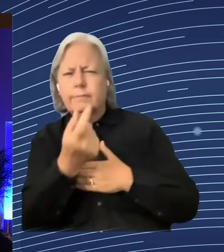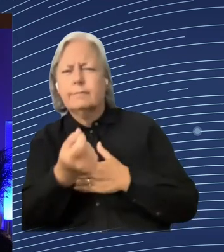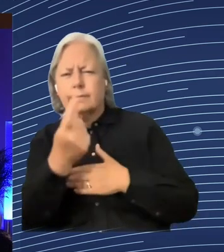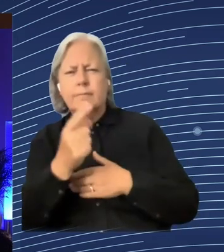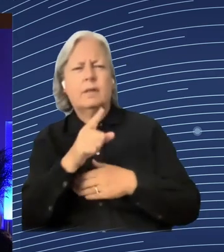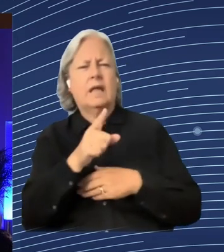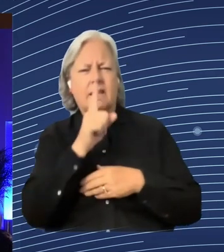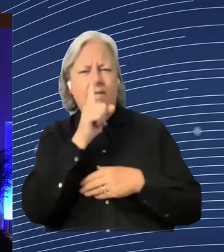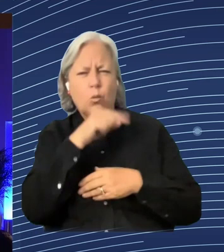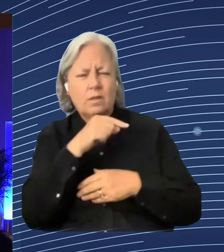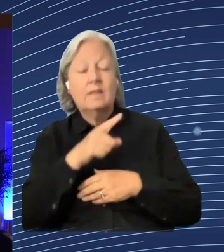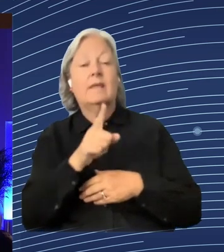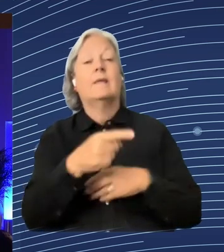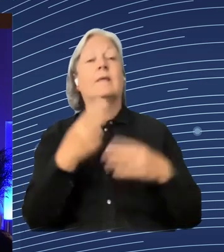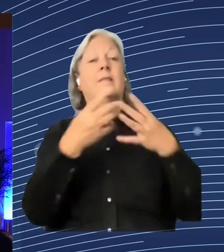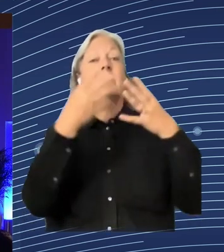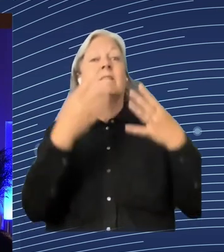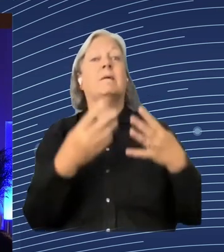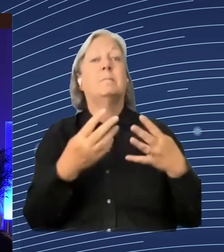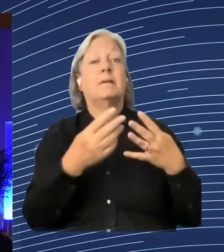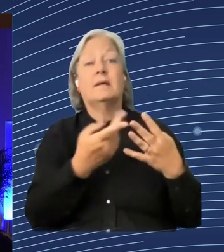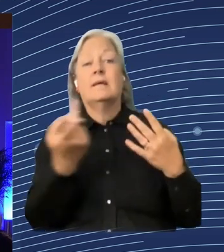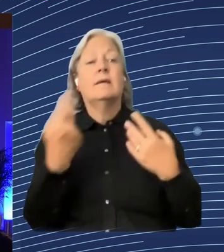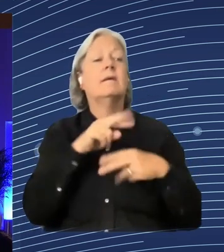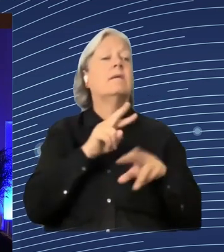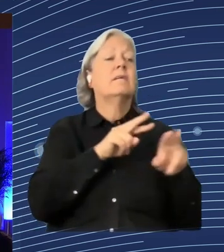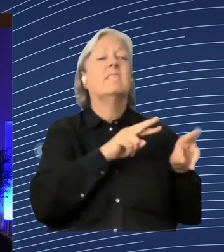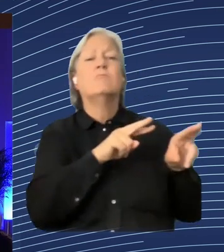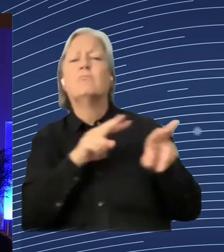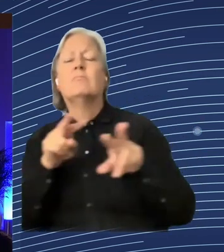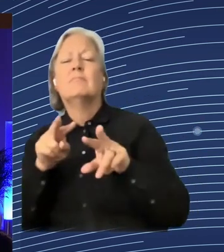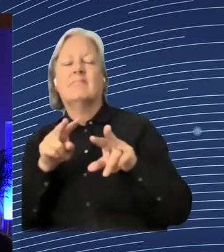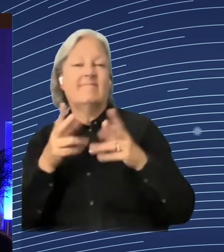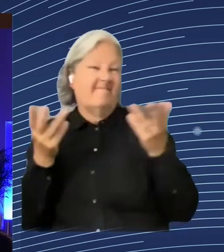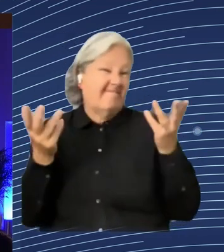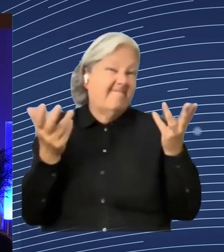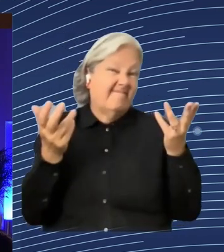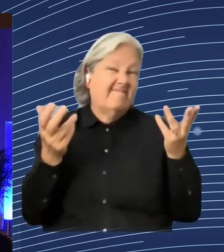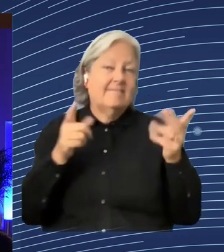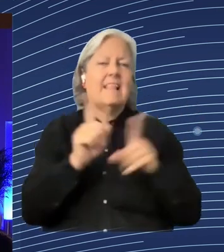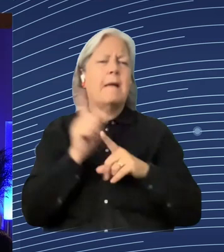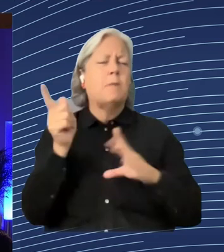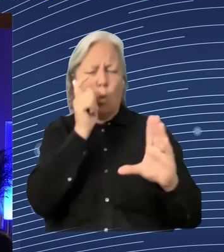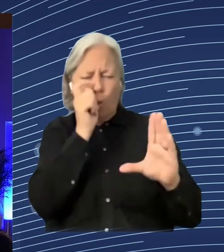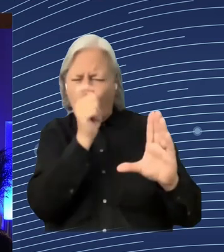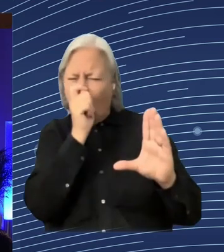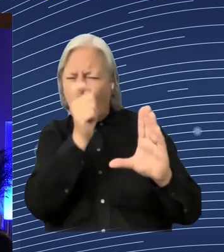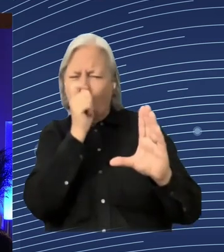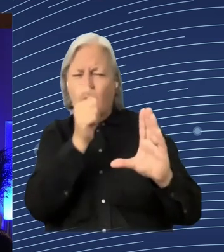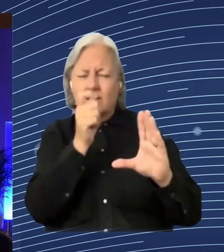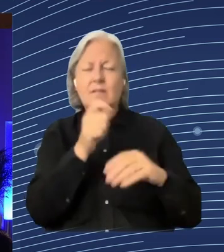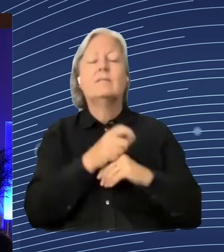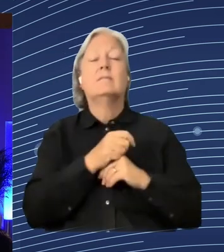that. I mean, that's somehow the destiny of inspectors, that as soon as